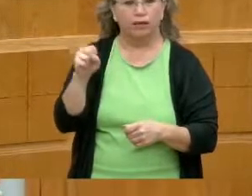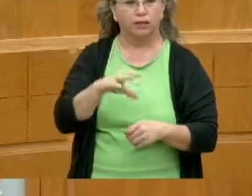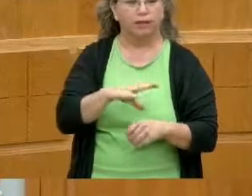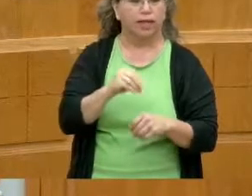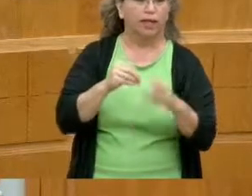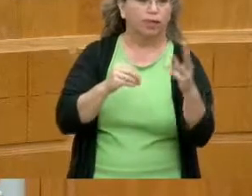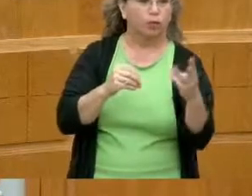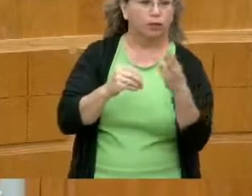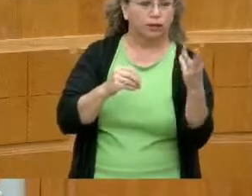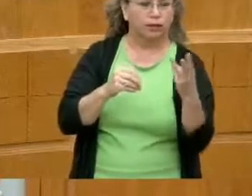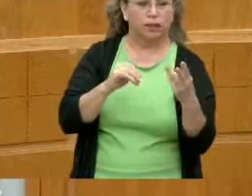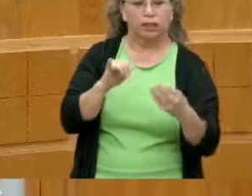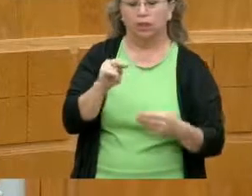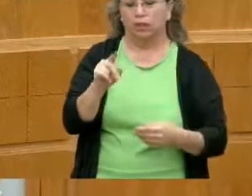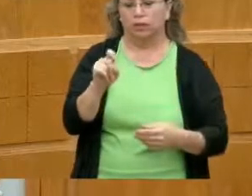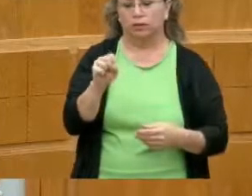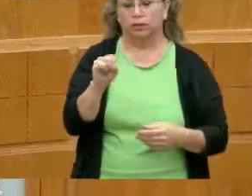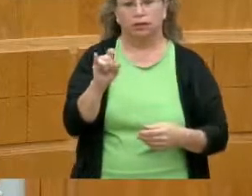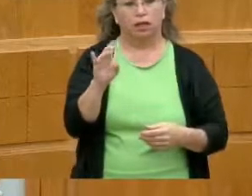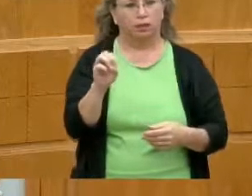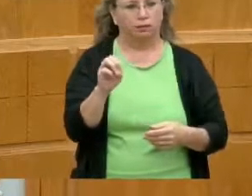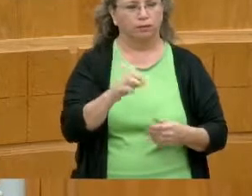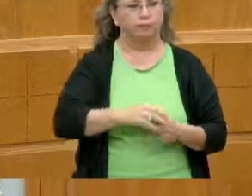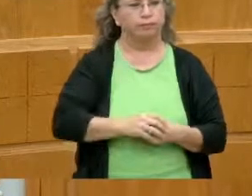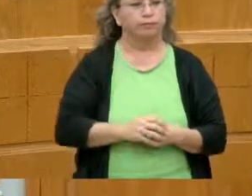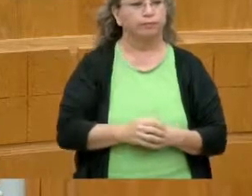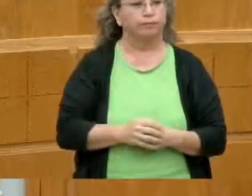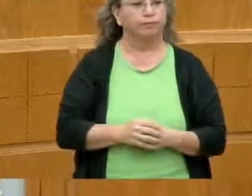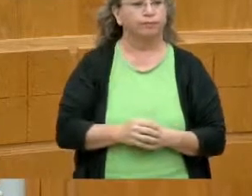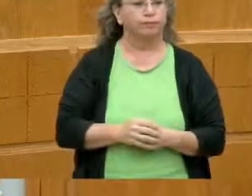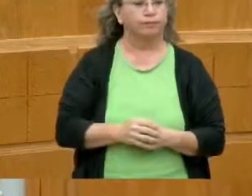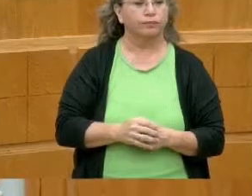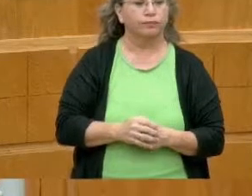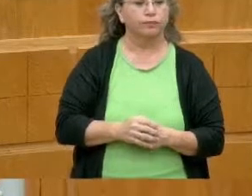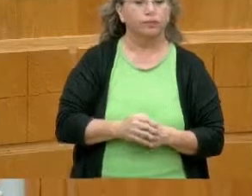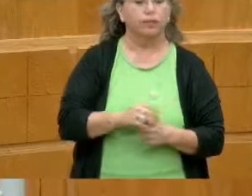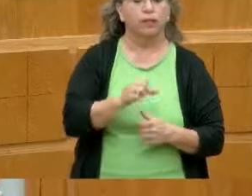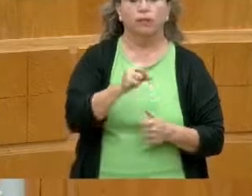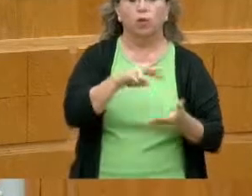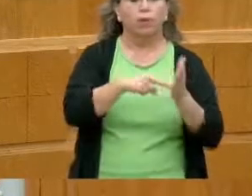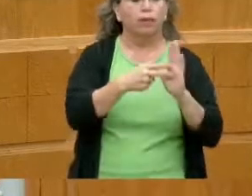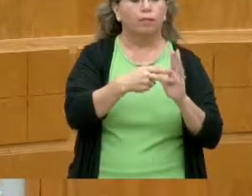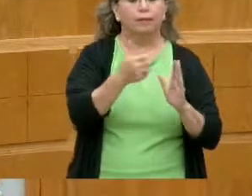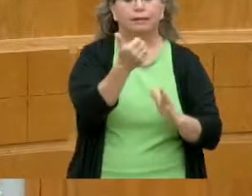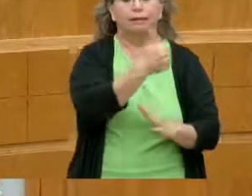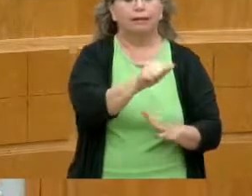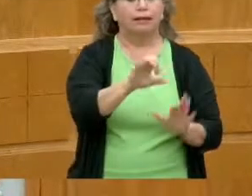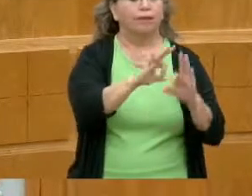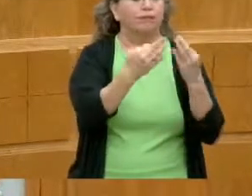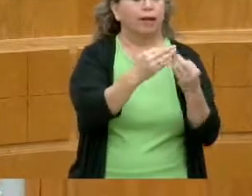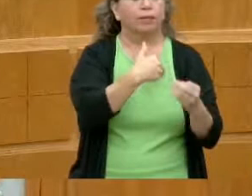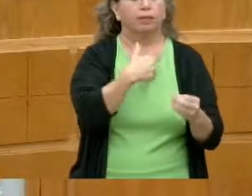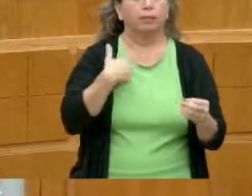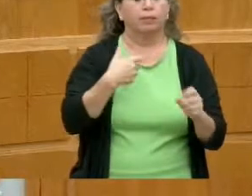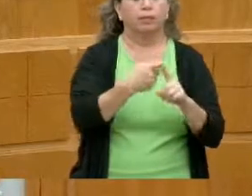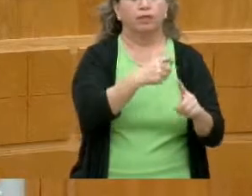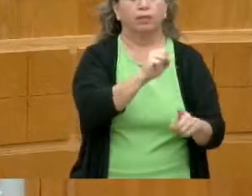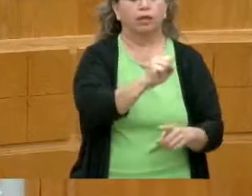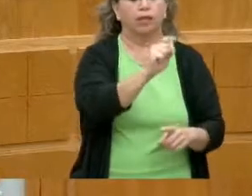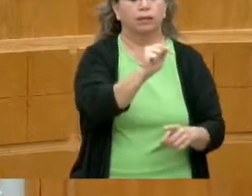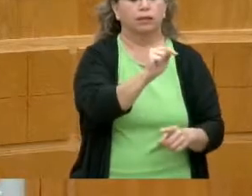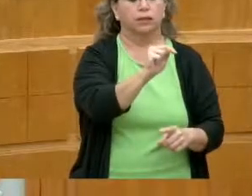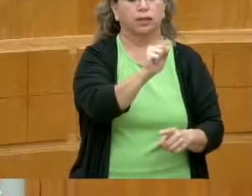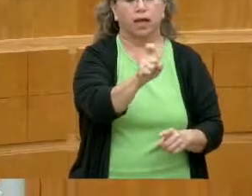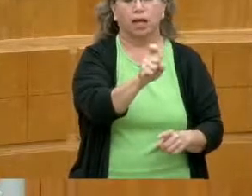Okay, so Port Aransas tomorrow, Ingleside, and that to say that an STX-B family member can go to either of